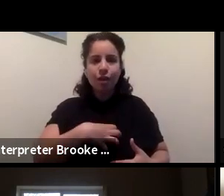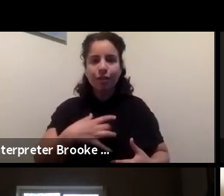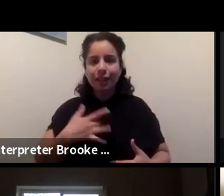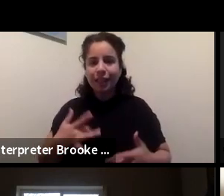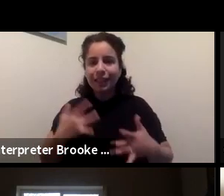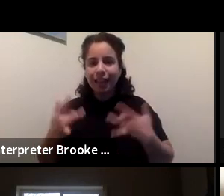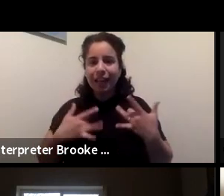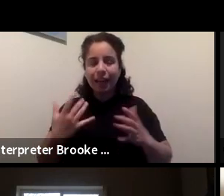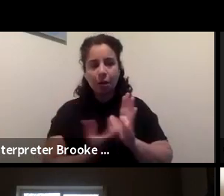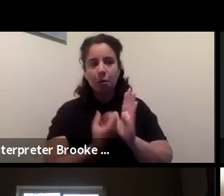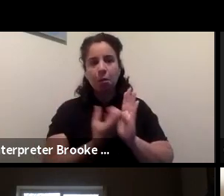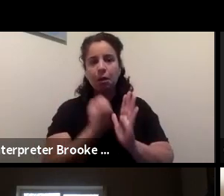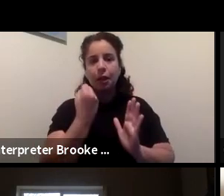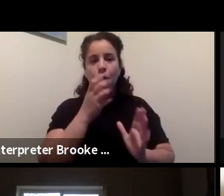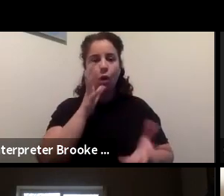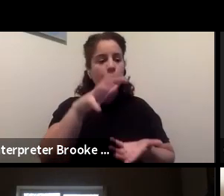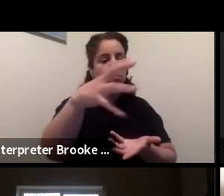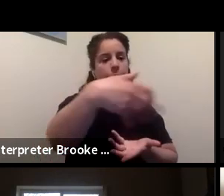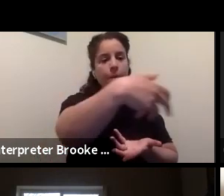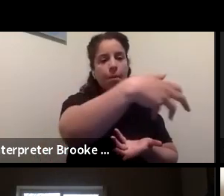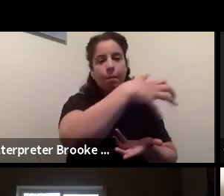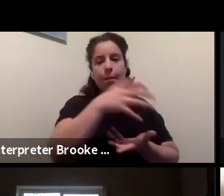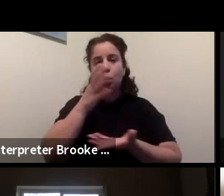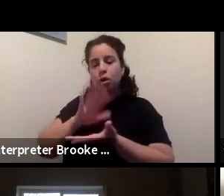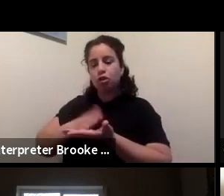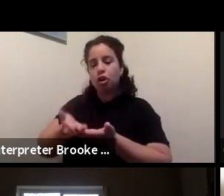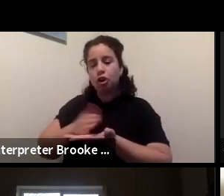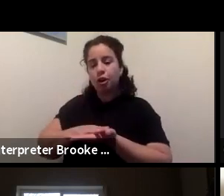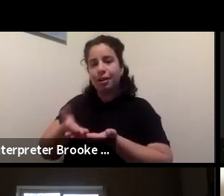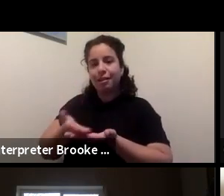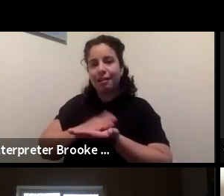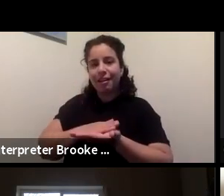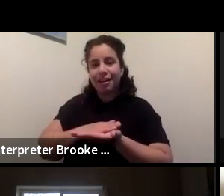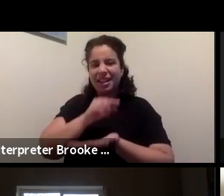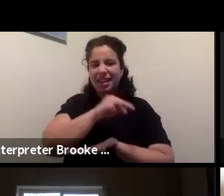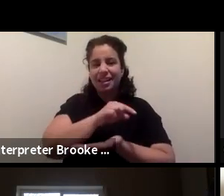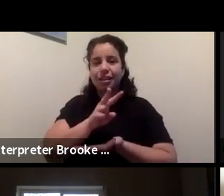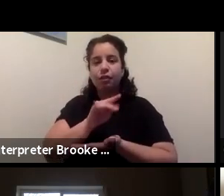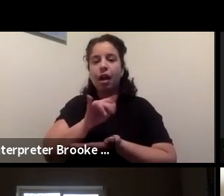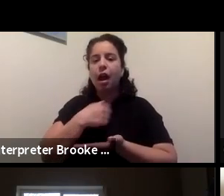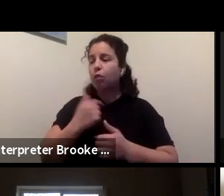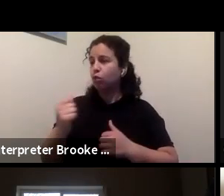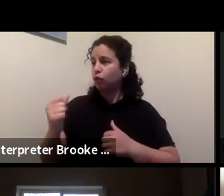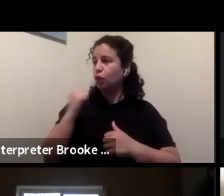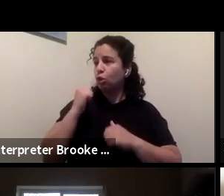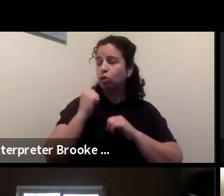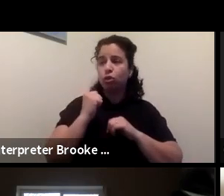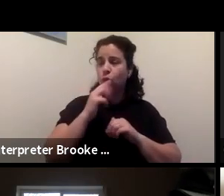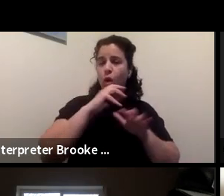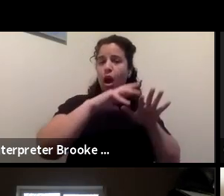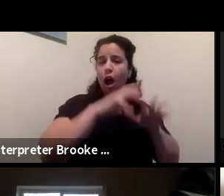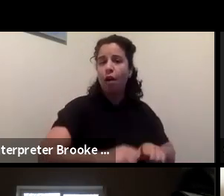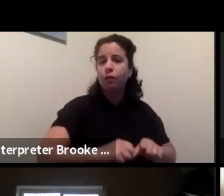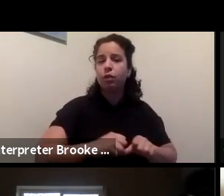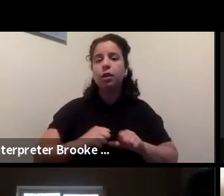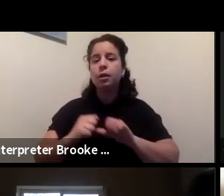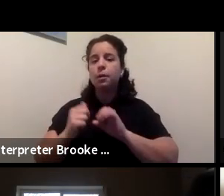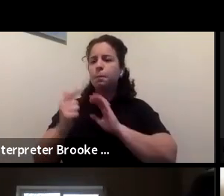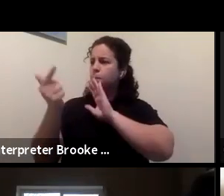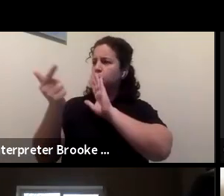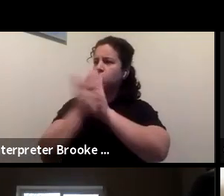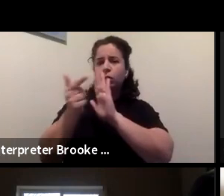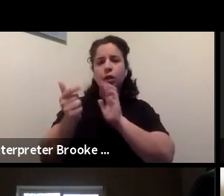go and saute up some of these vines that I did not take down last year, despite that I have a record with my tribal